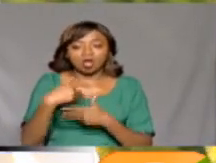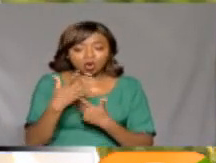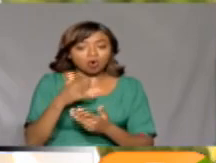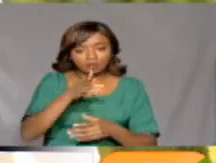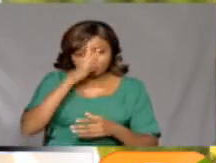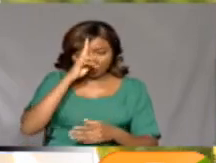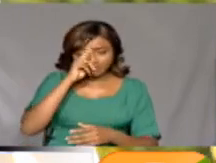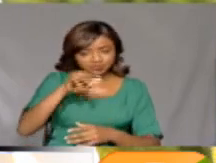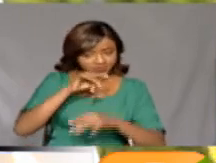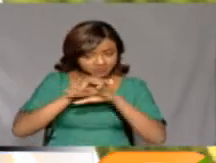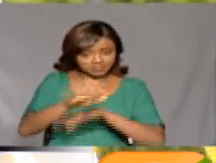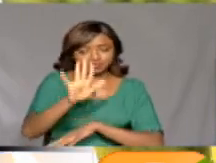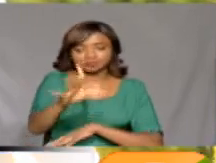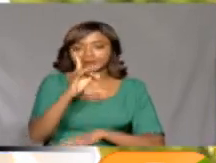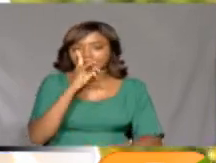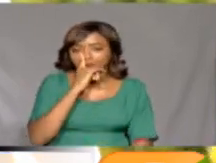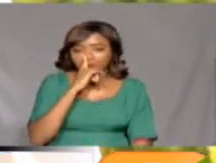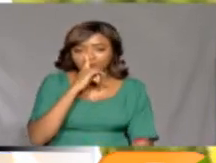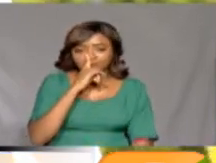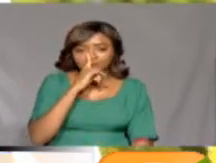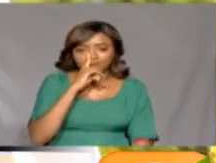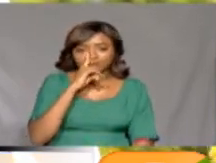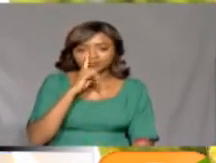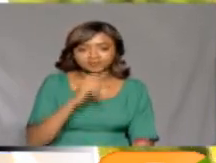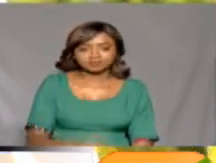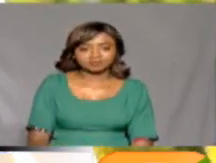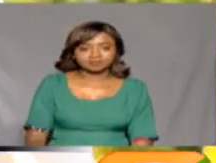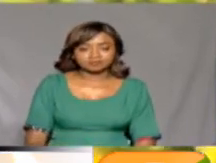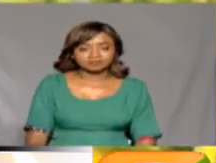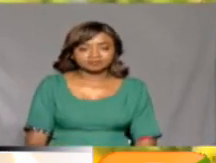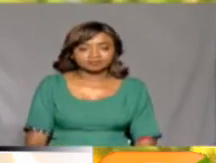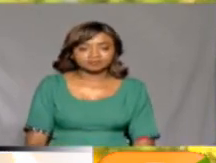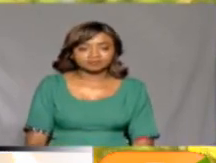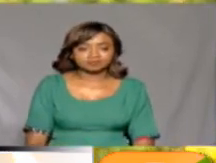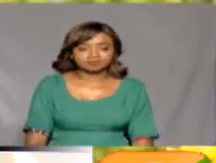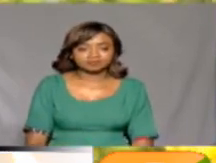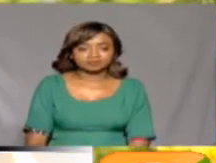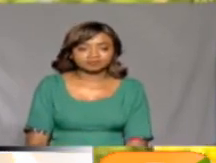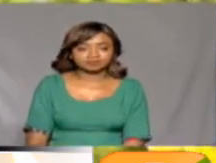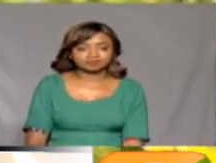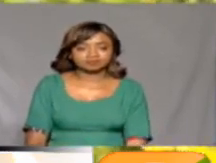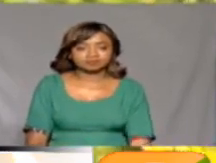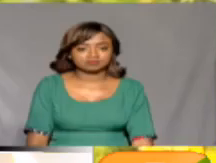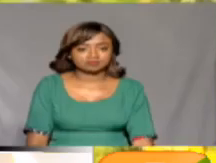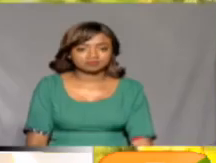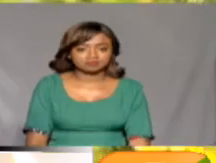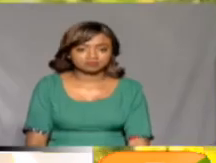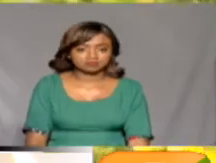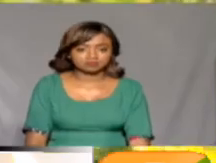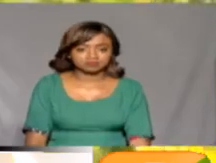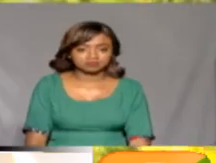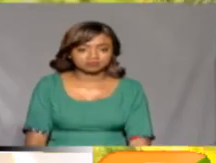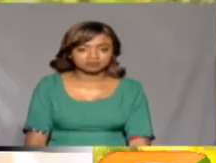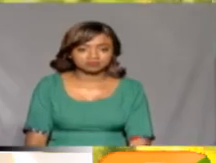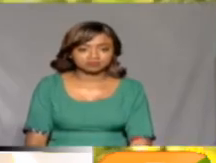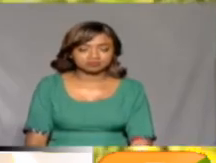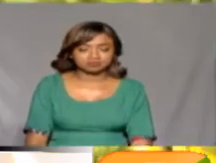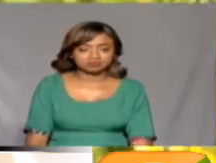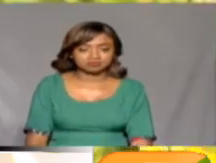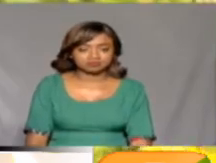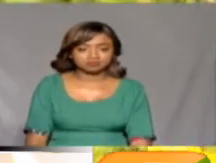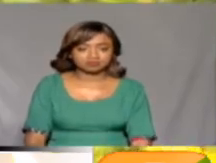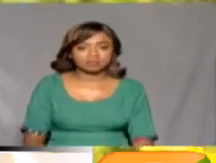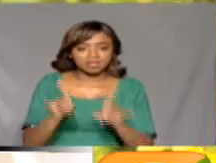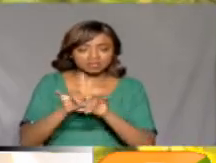So as Rift Valley leaders then, I remember we issued a statement and we